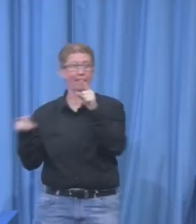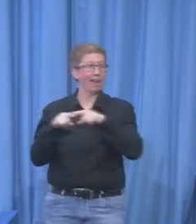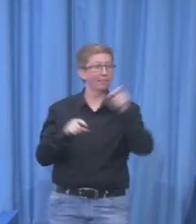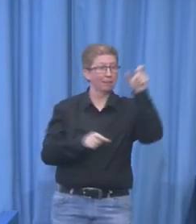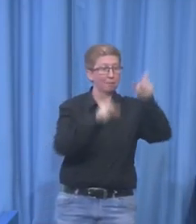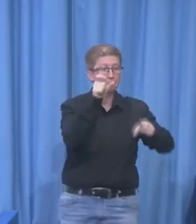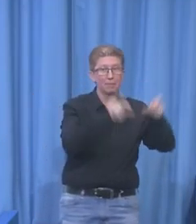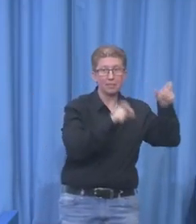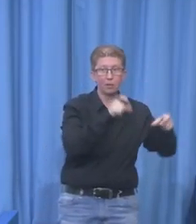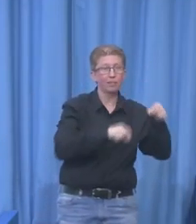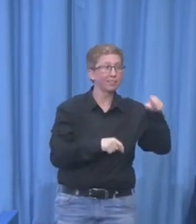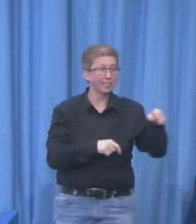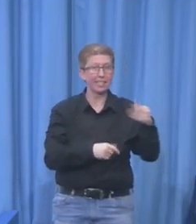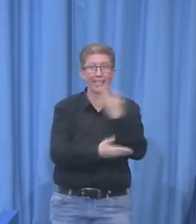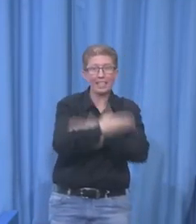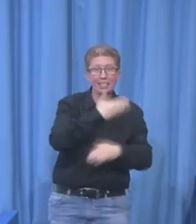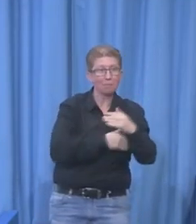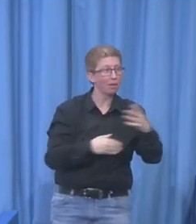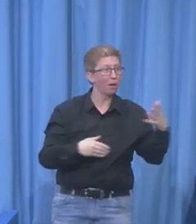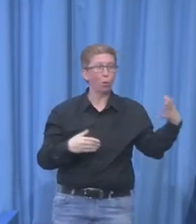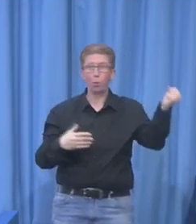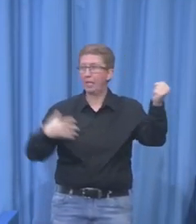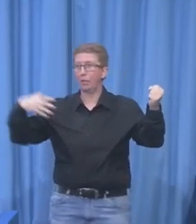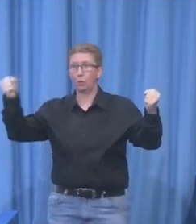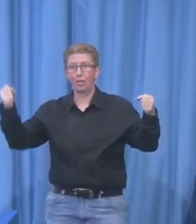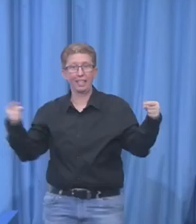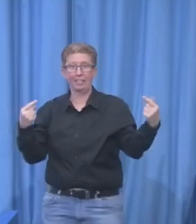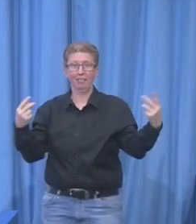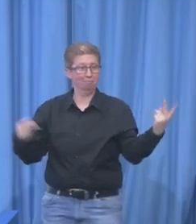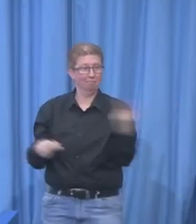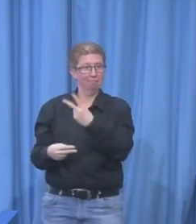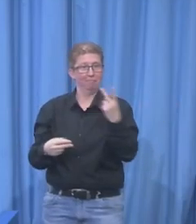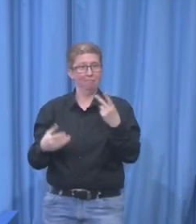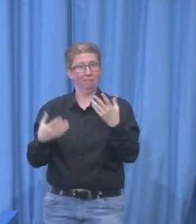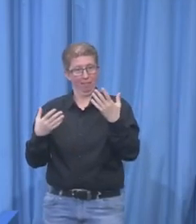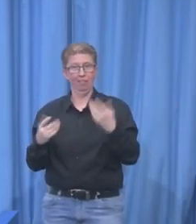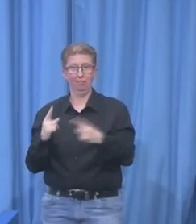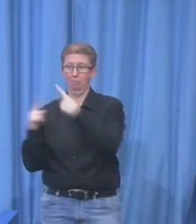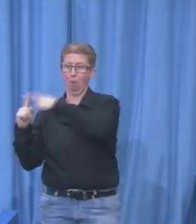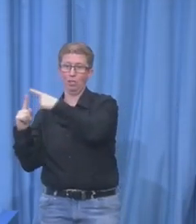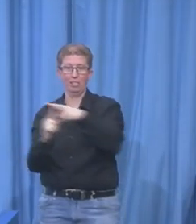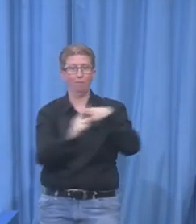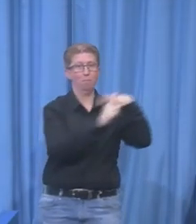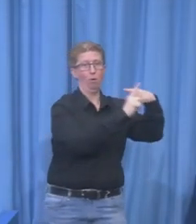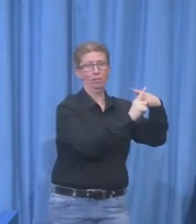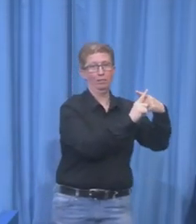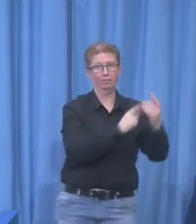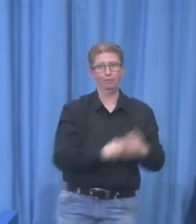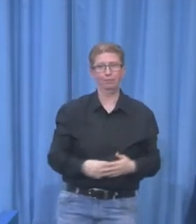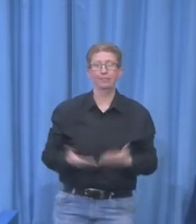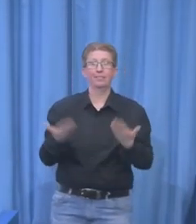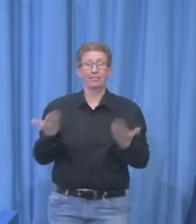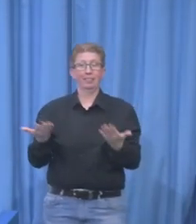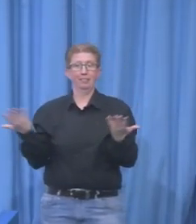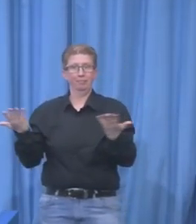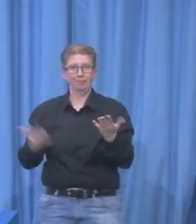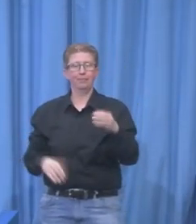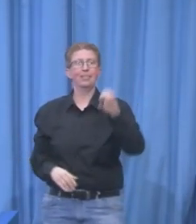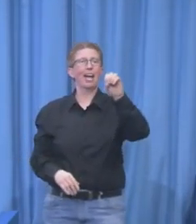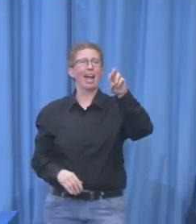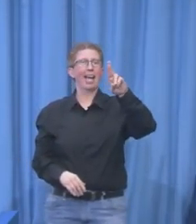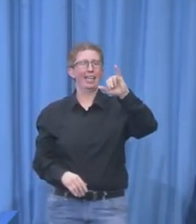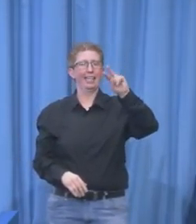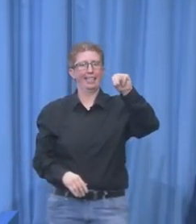much. And now we really, Erin, okay, from United States. Also, we'll talk about